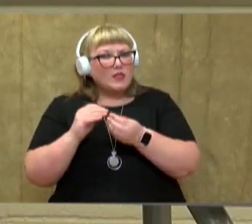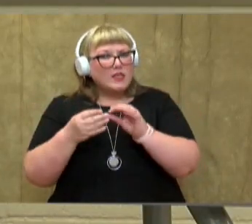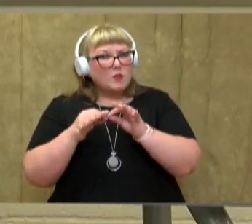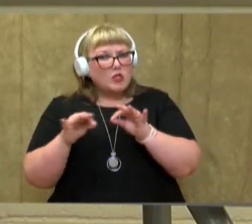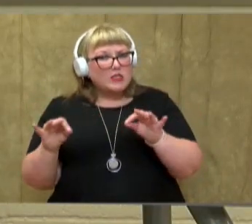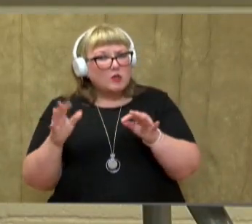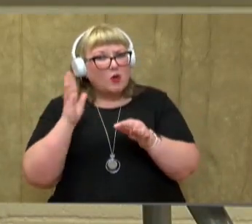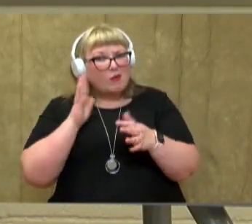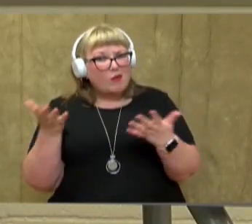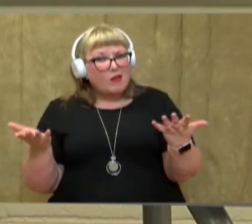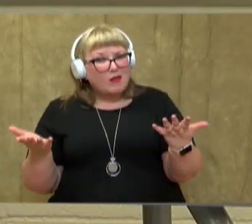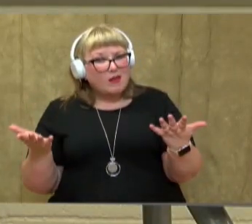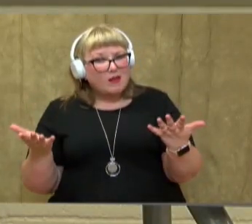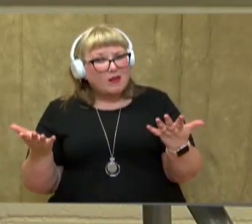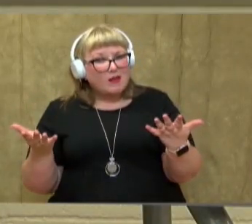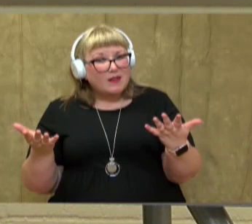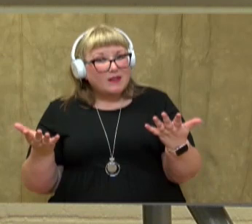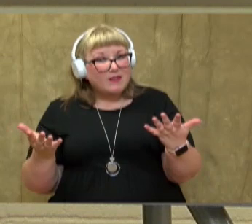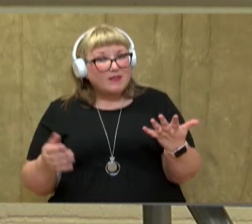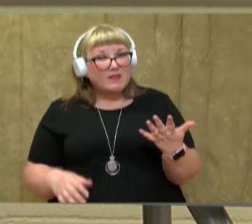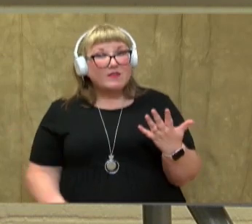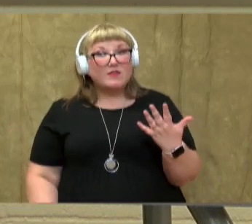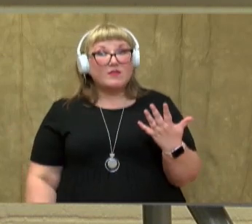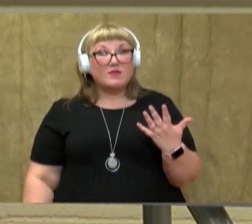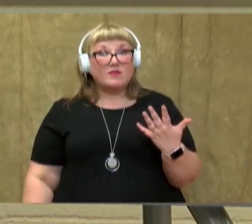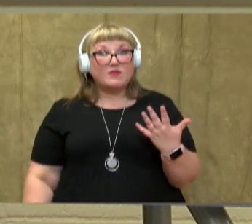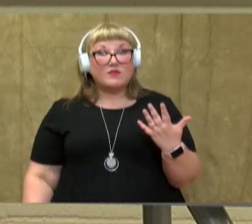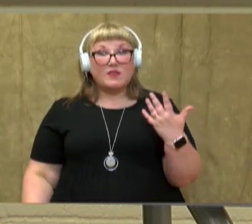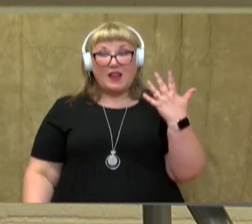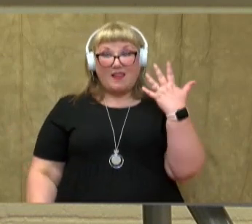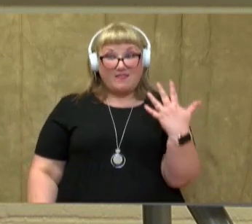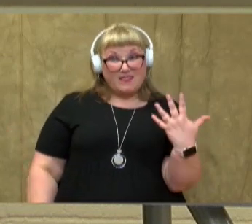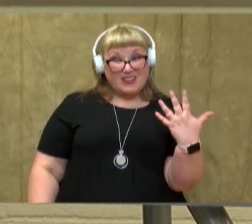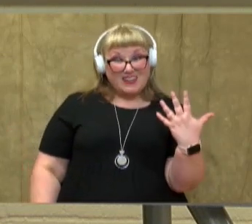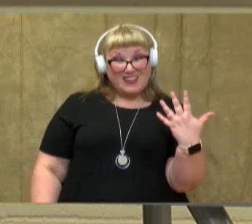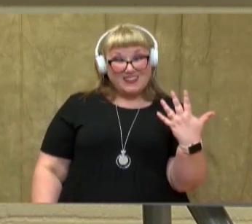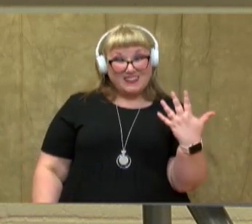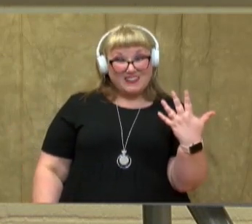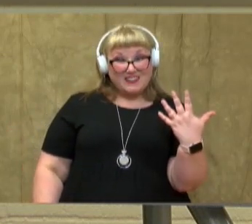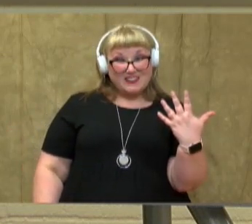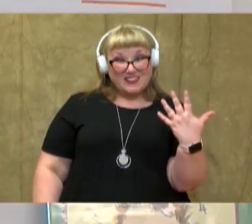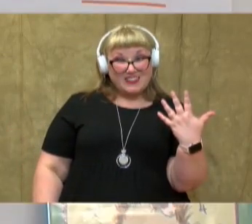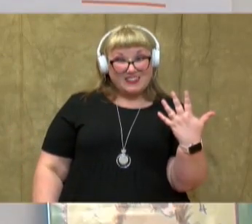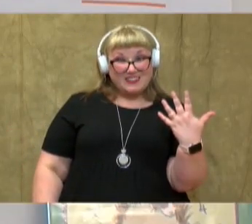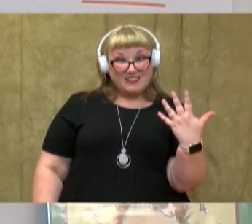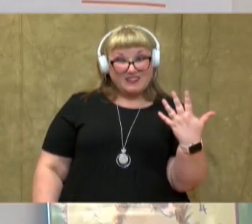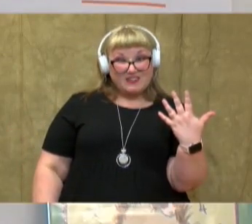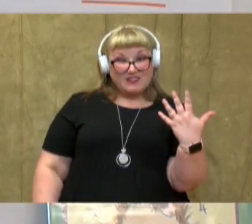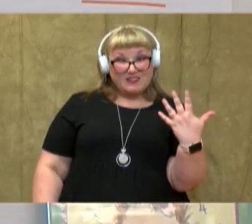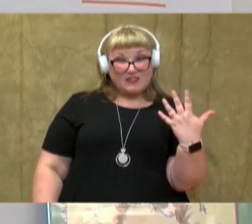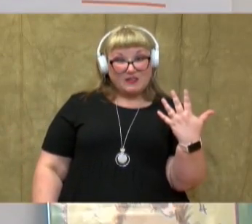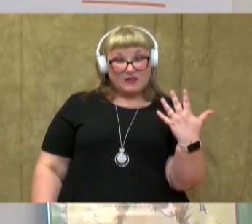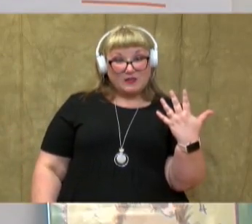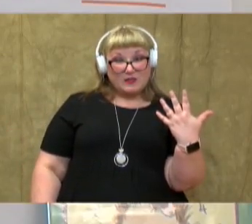going to be for this way to make 10? We have five in our blue